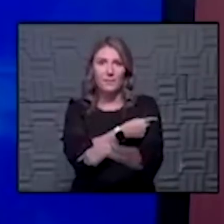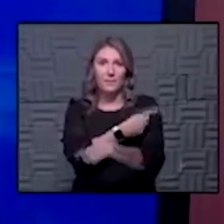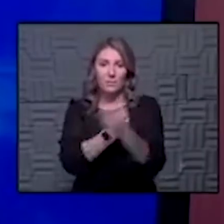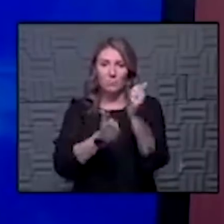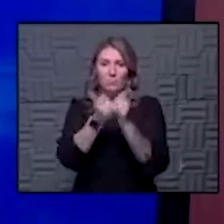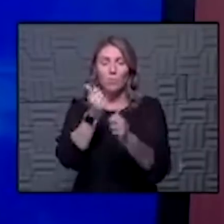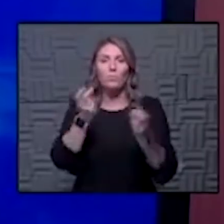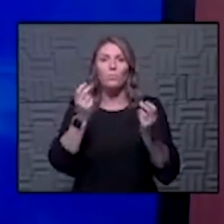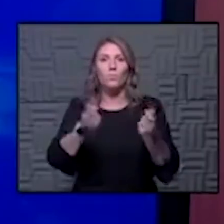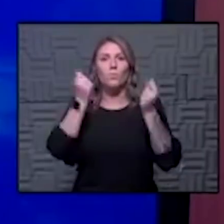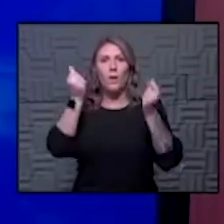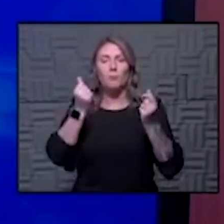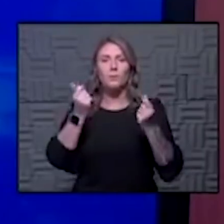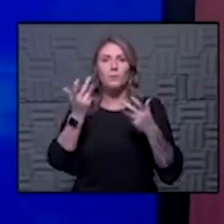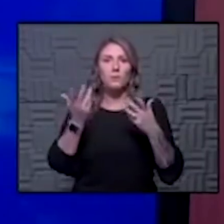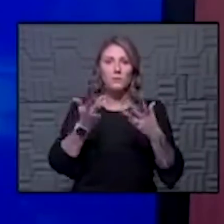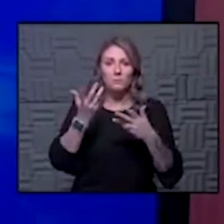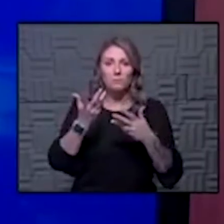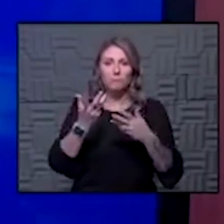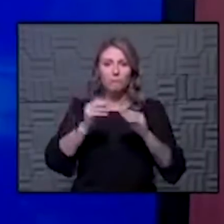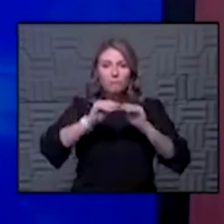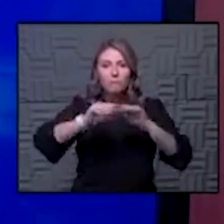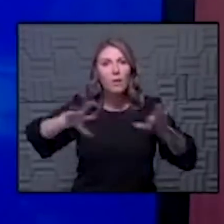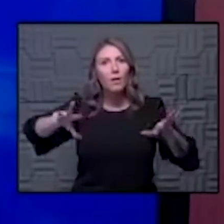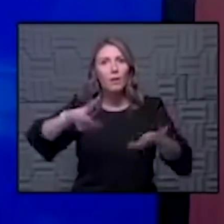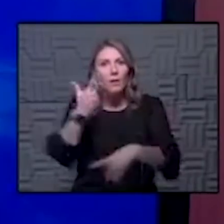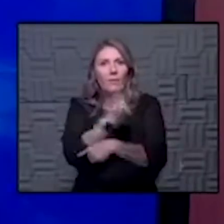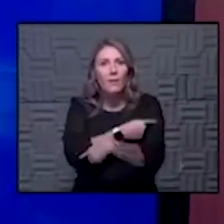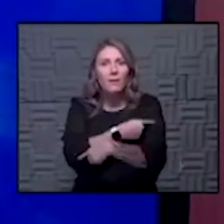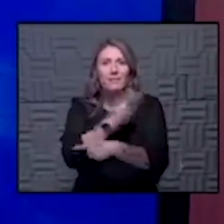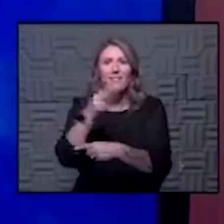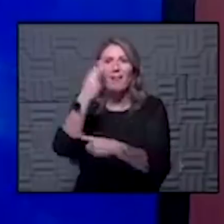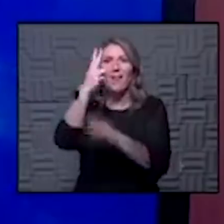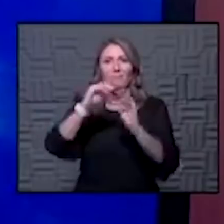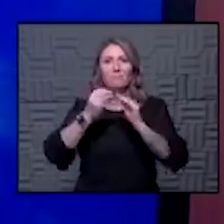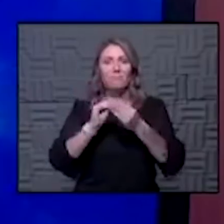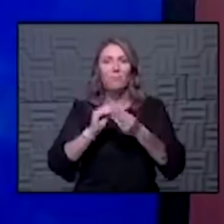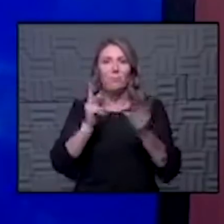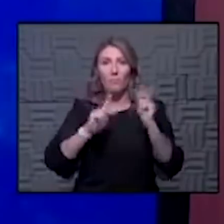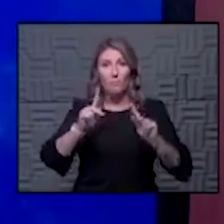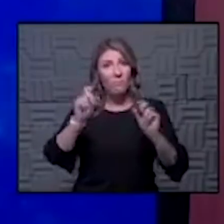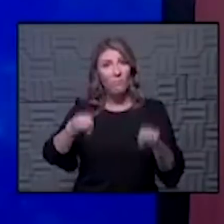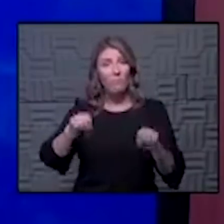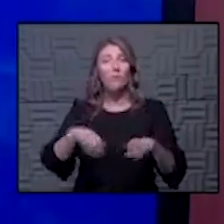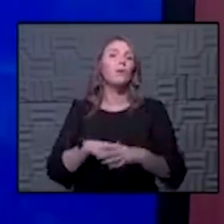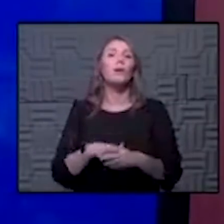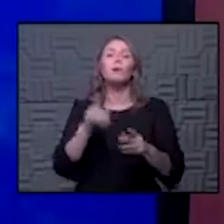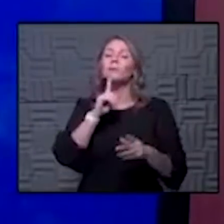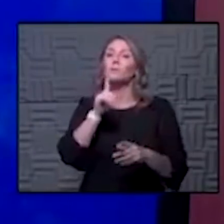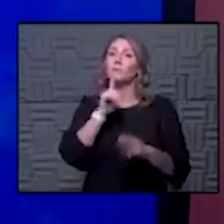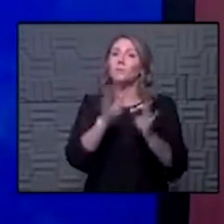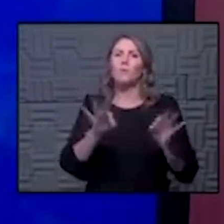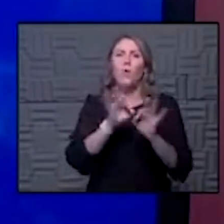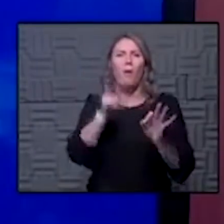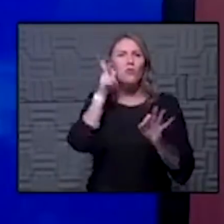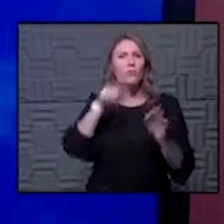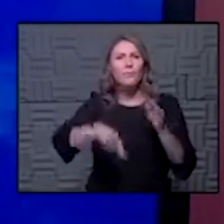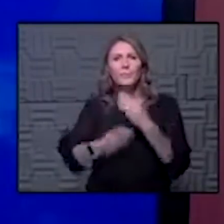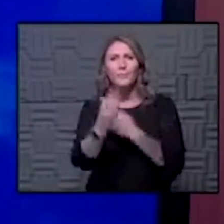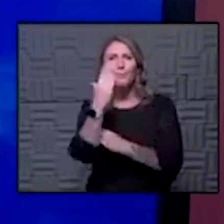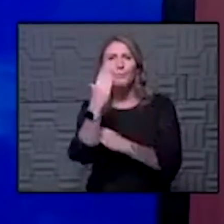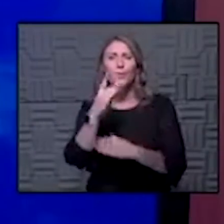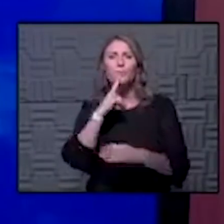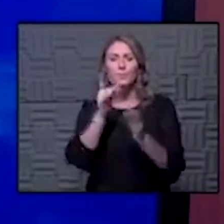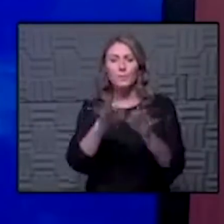most rapidly vaccinate the highest number of people. And I think it's I heard this morning, it's an